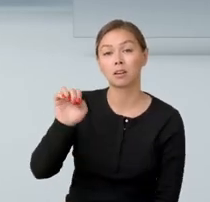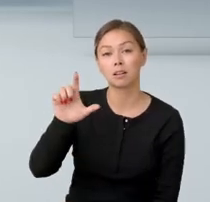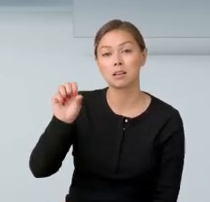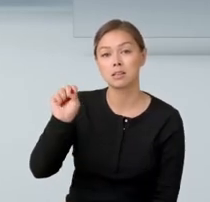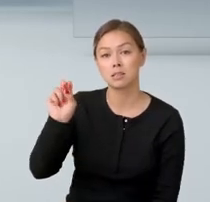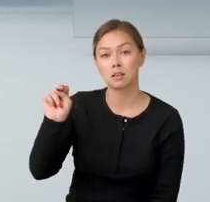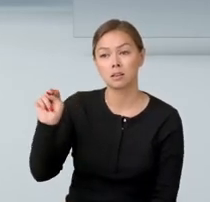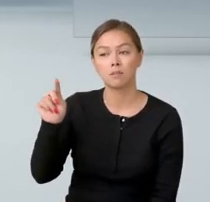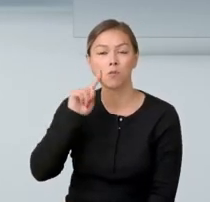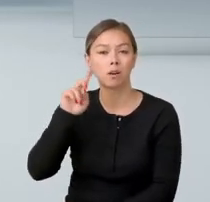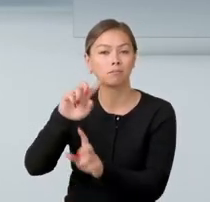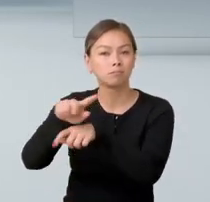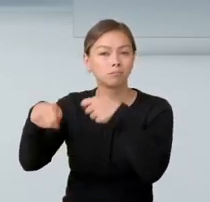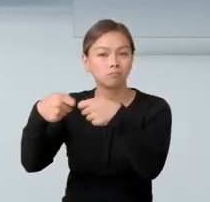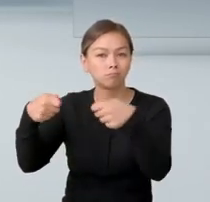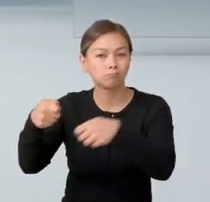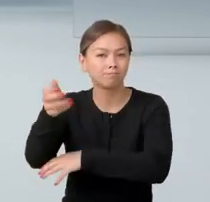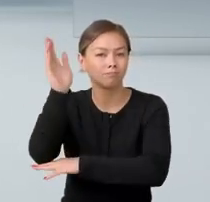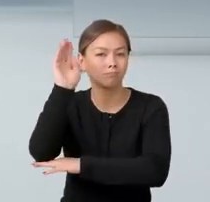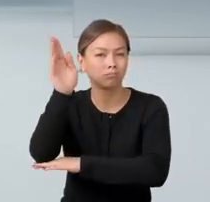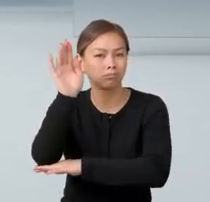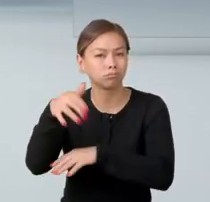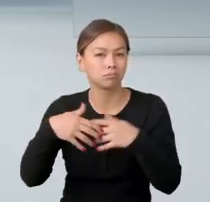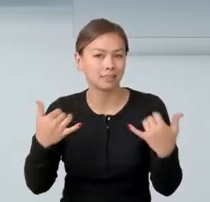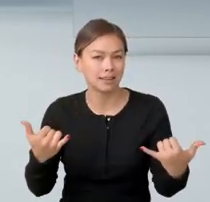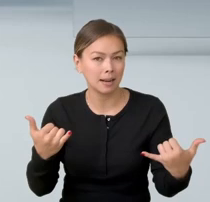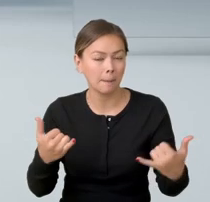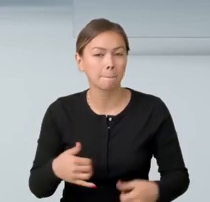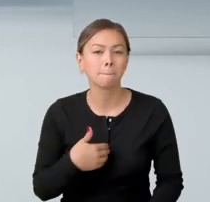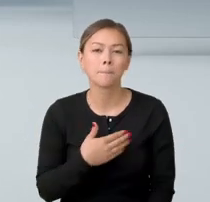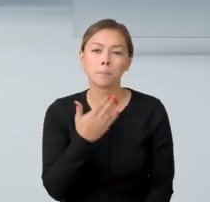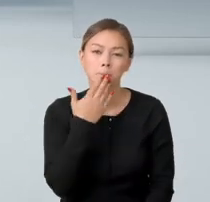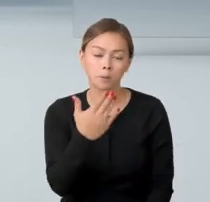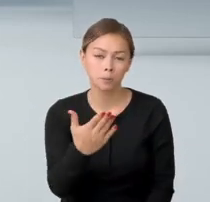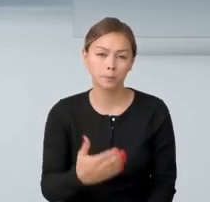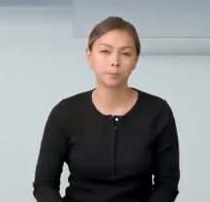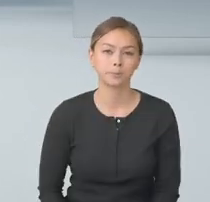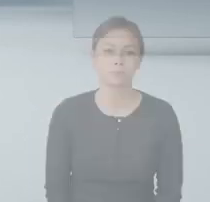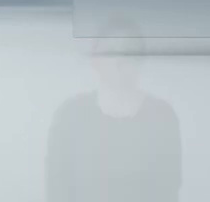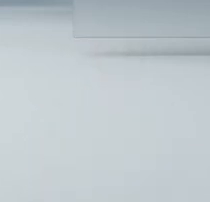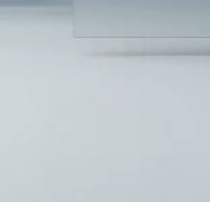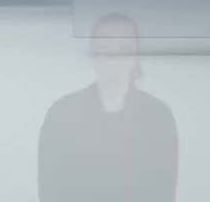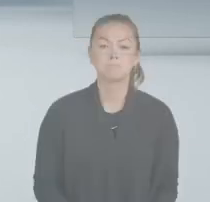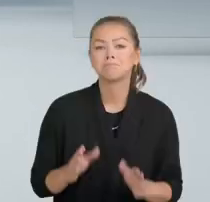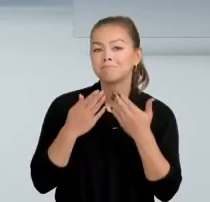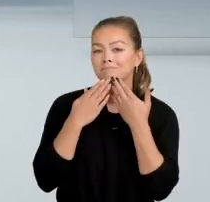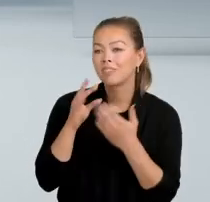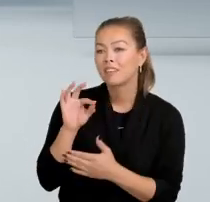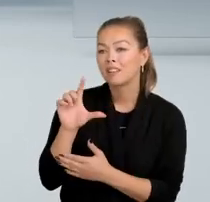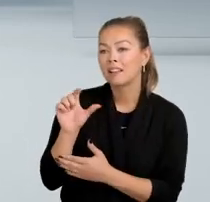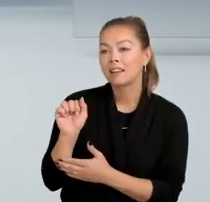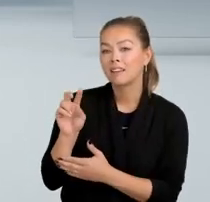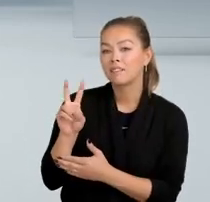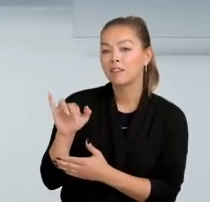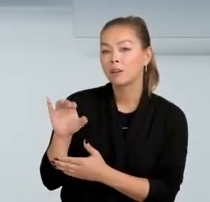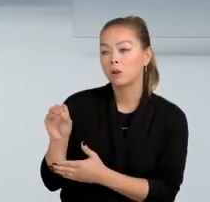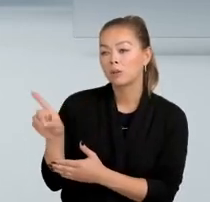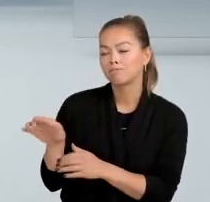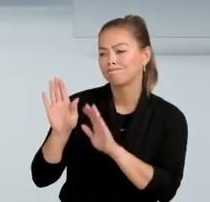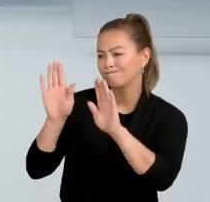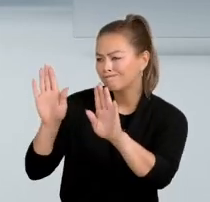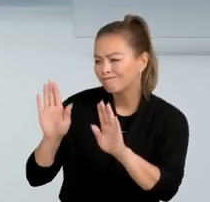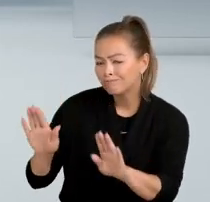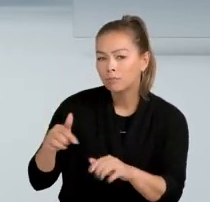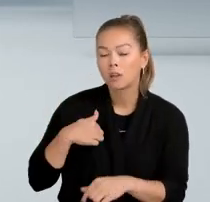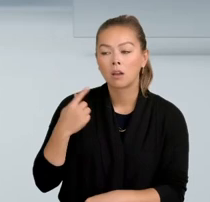thank you very much thank you Flavia Ray I always learn a lot from you and Felipe from your many years of